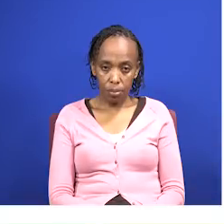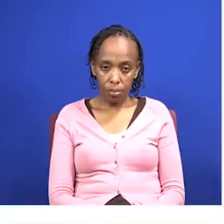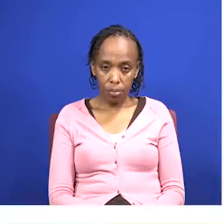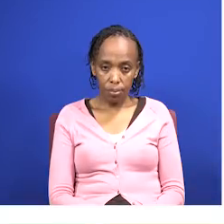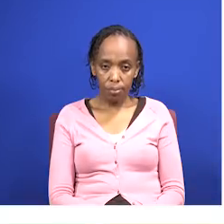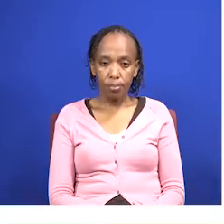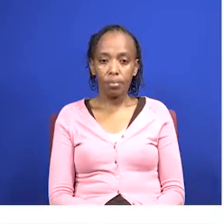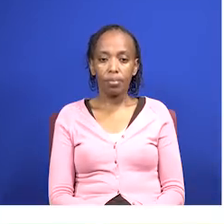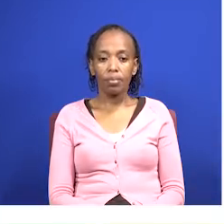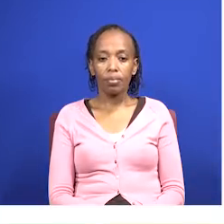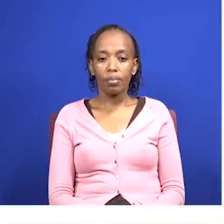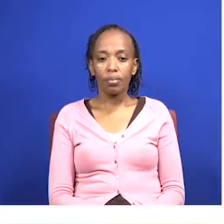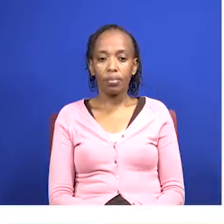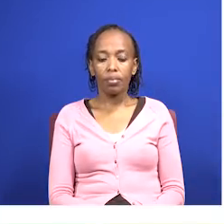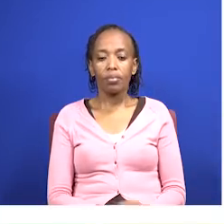Like that.